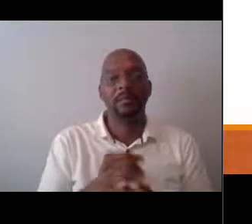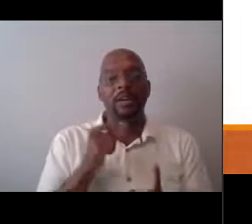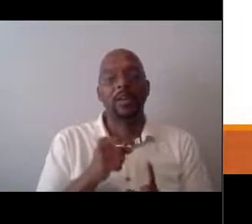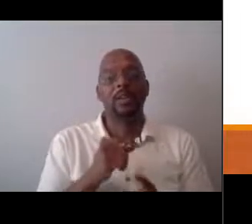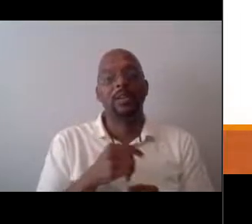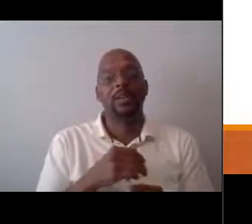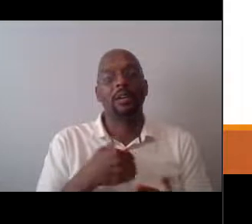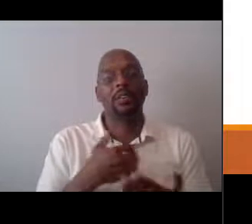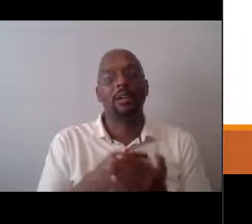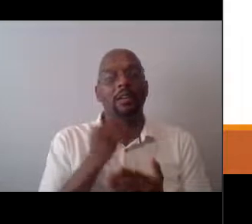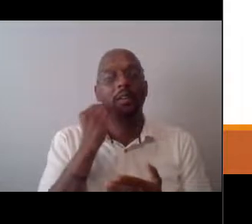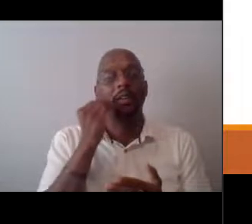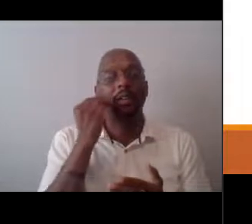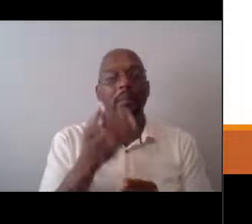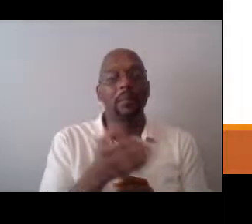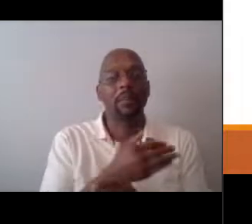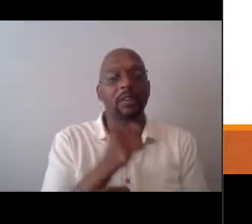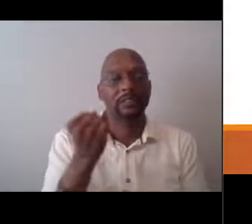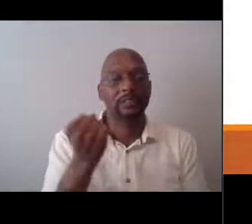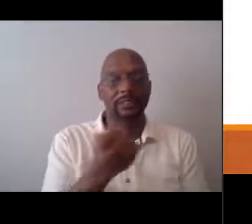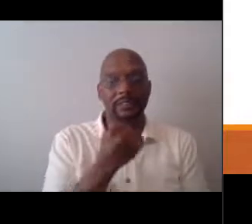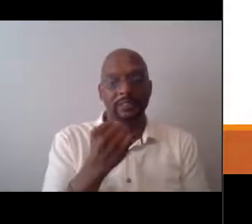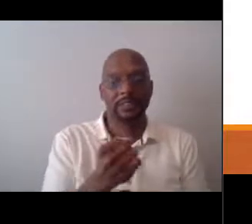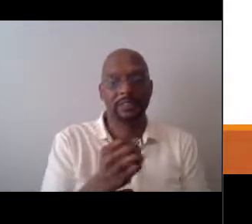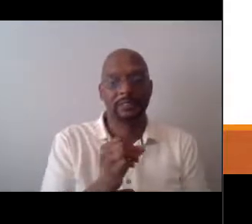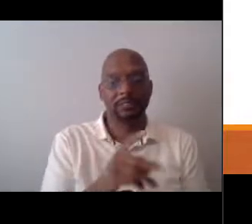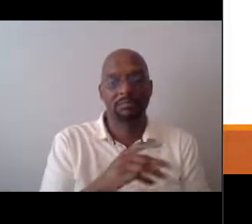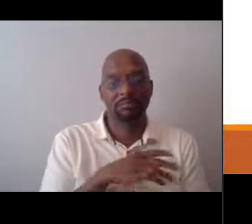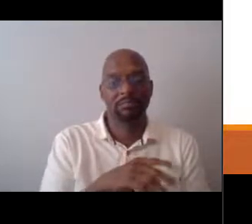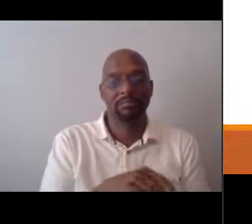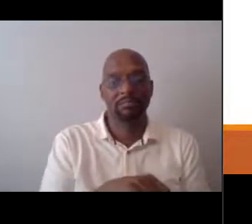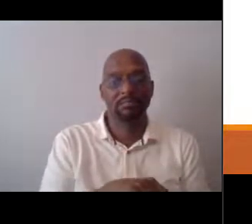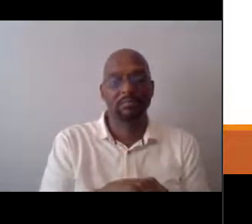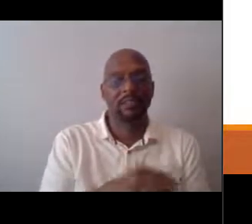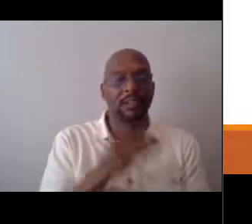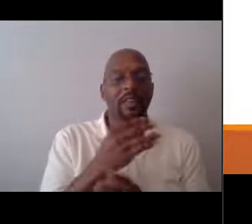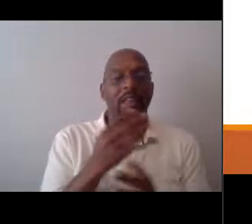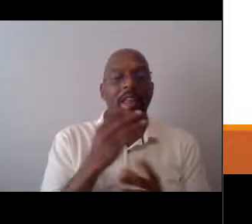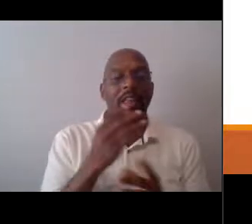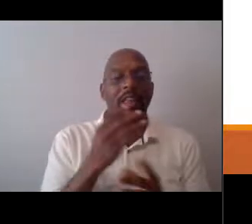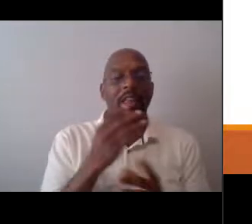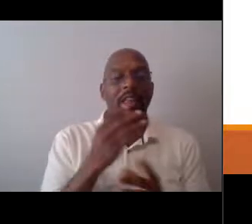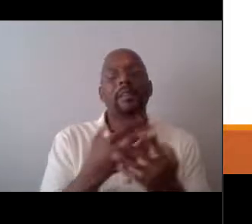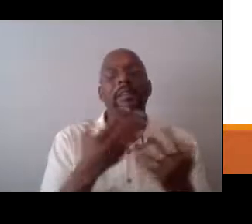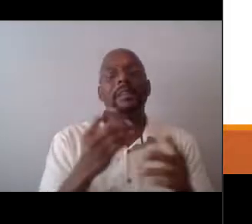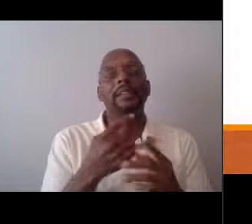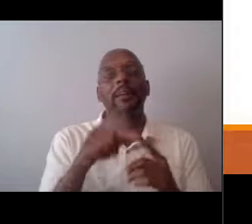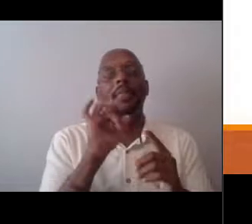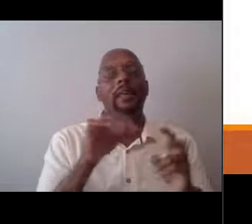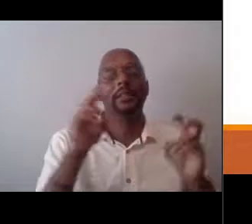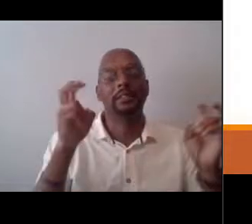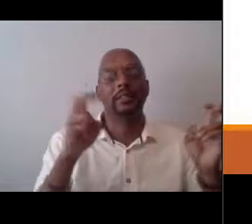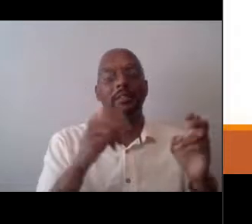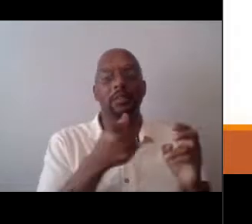Anyway, but I can't help this. I mean, a lot of people obviously have things to say about this, but I have 3 things I want to talk about real